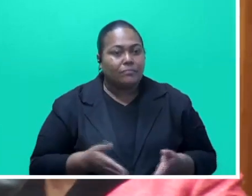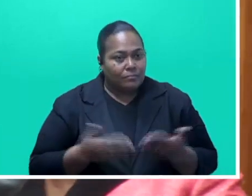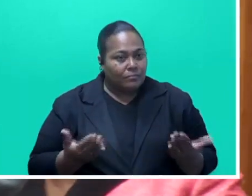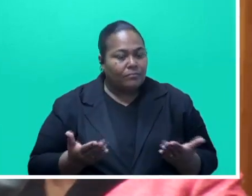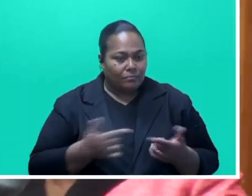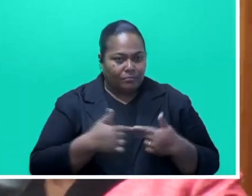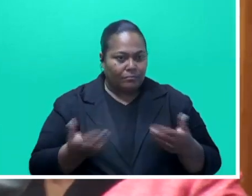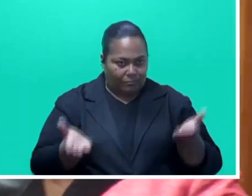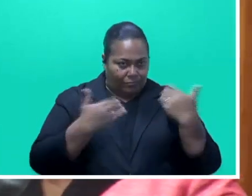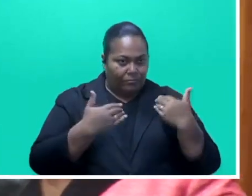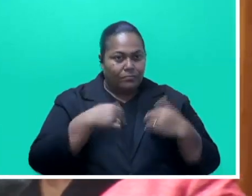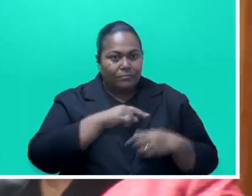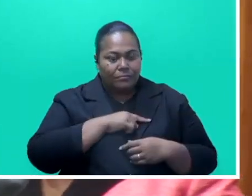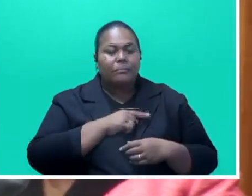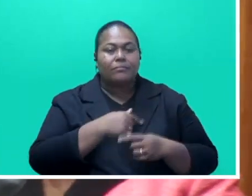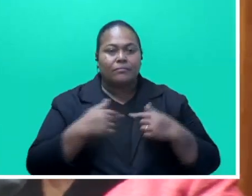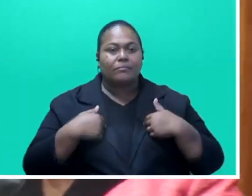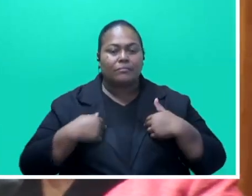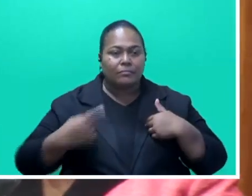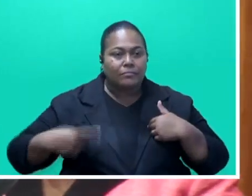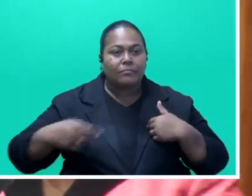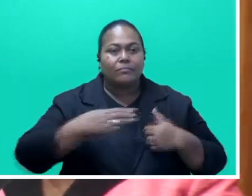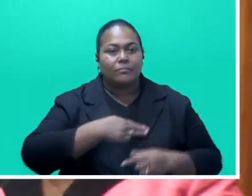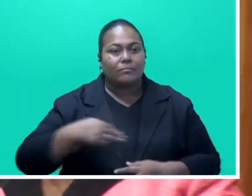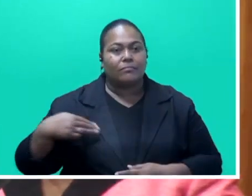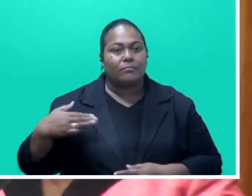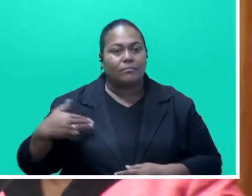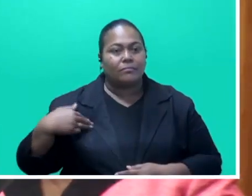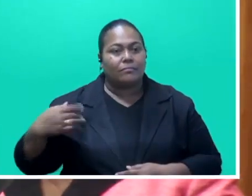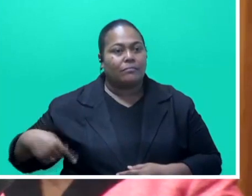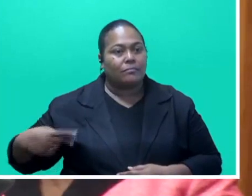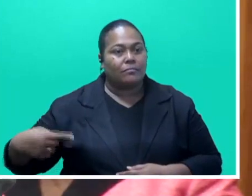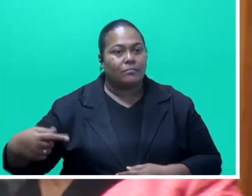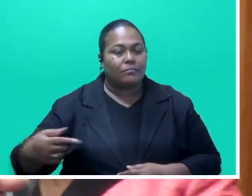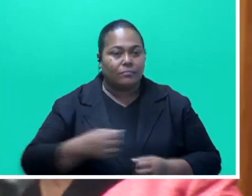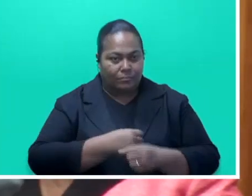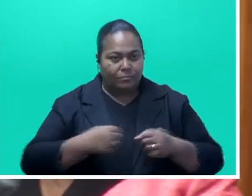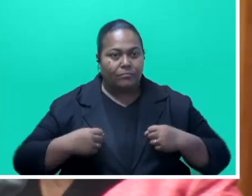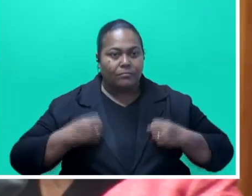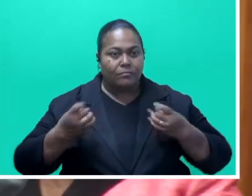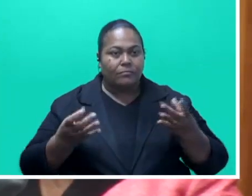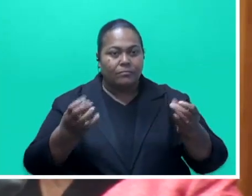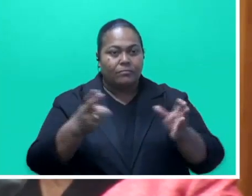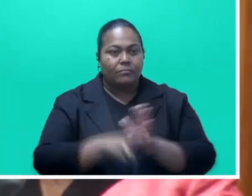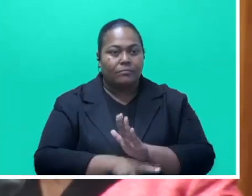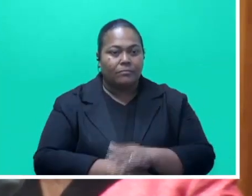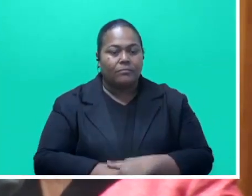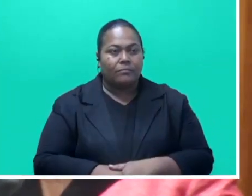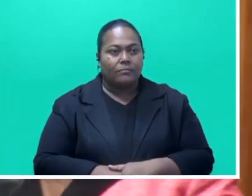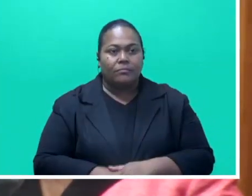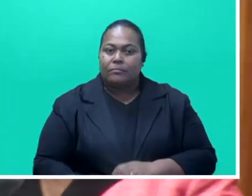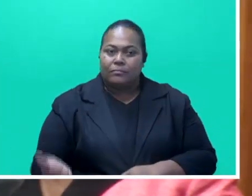of preparedness in terms of what the Ministry of Health is doing, in terms of our preparedness for any